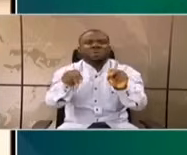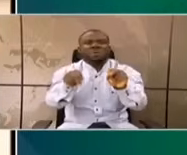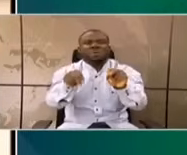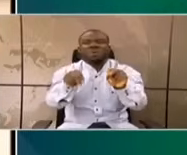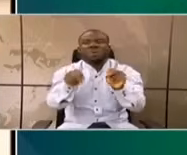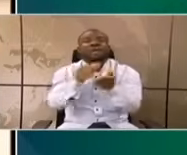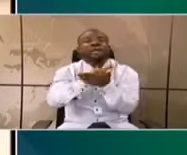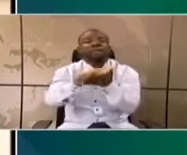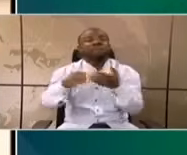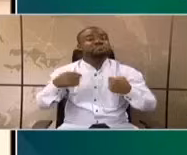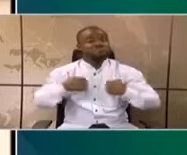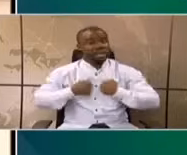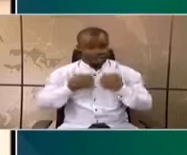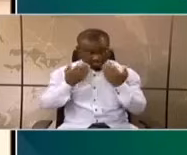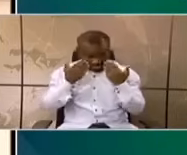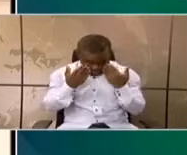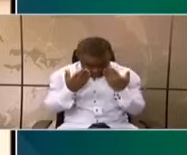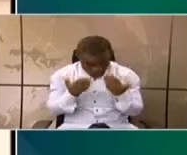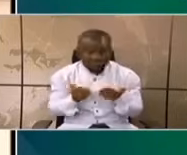I have been there.